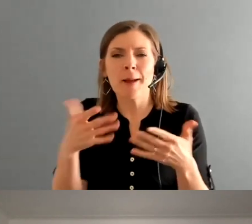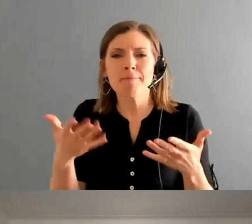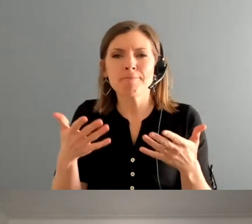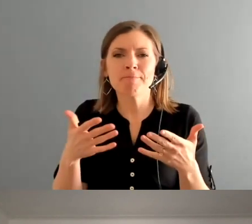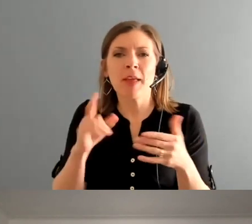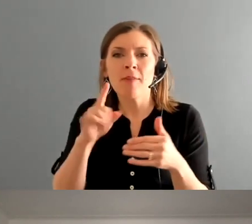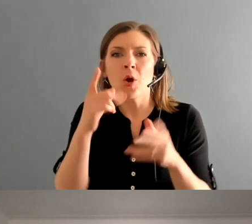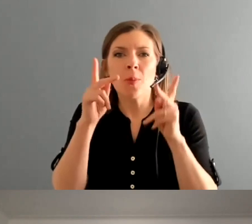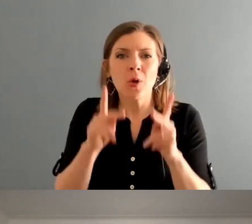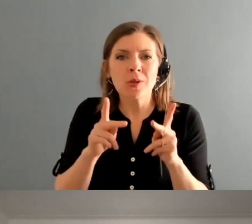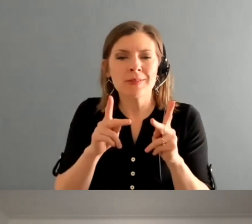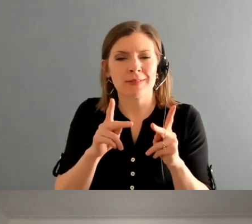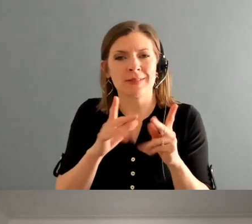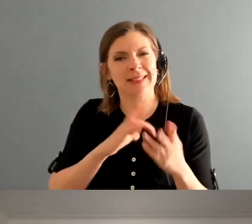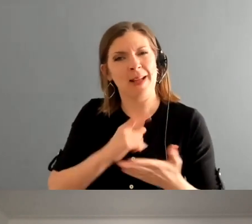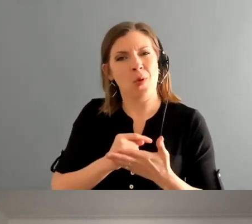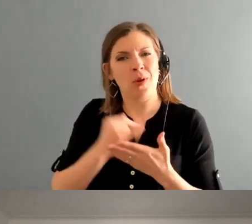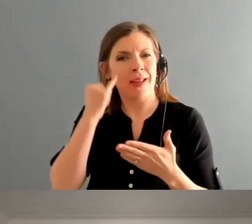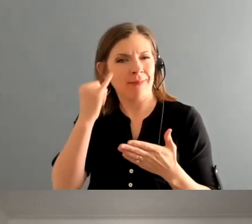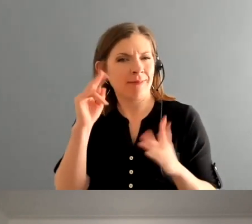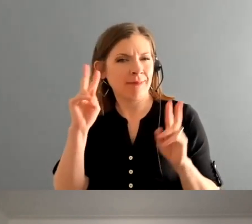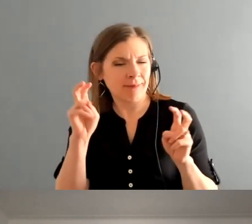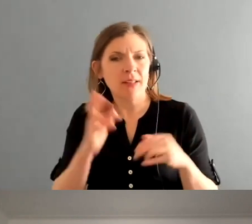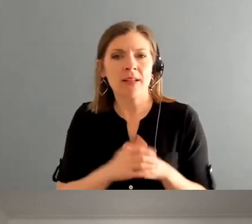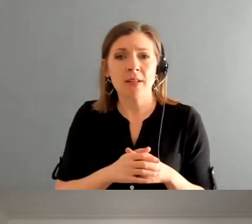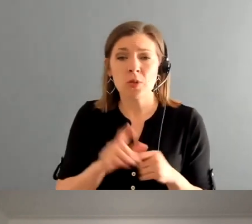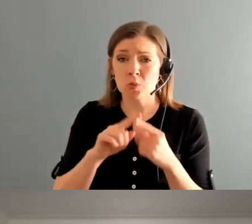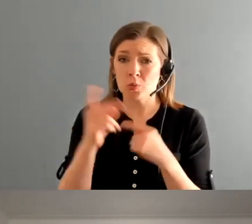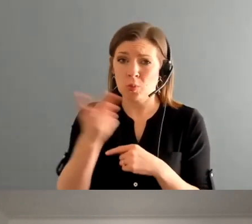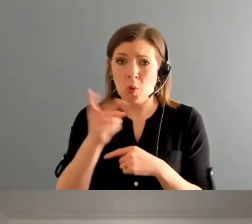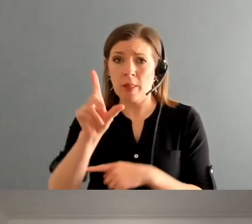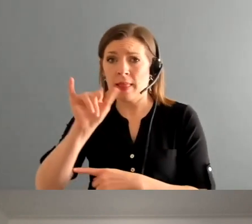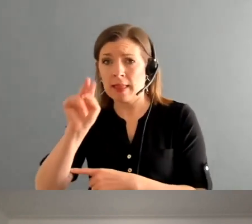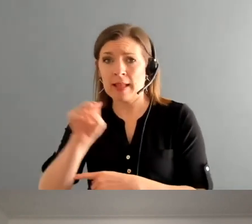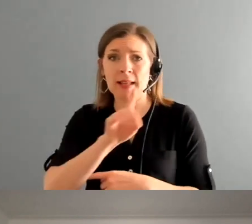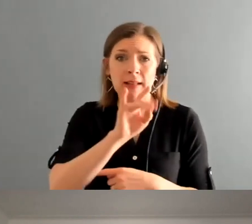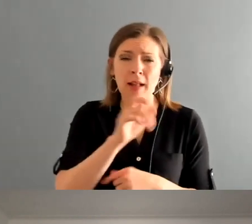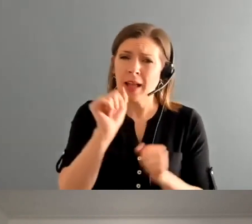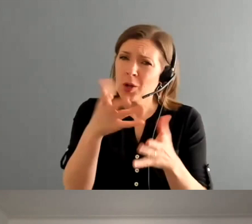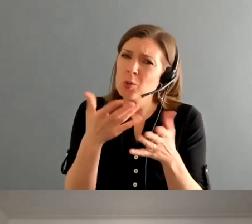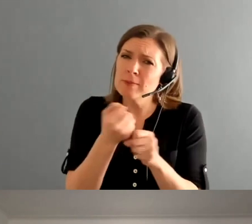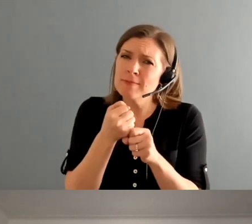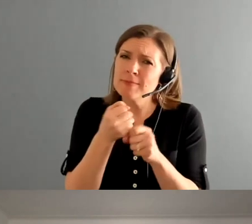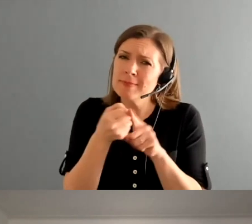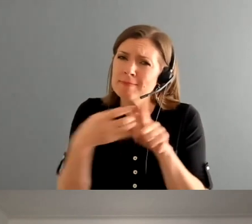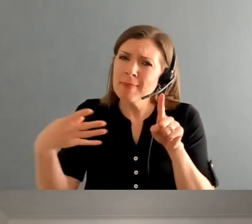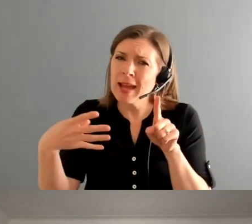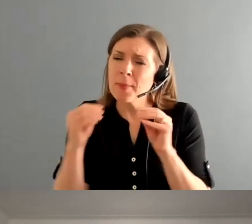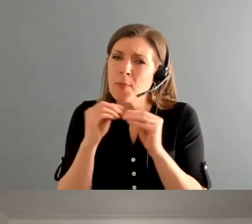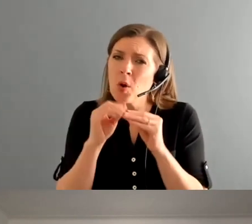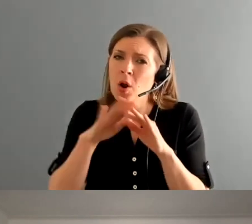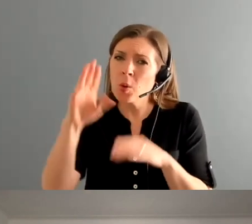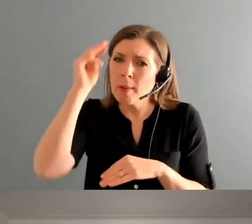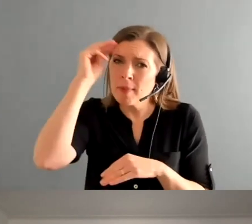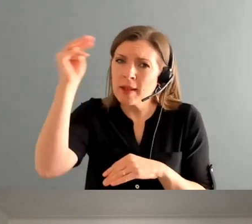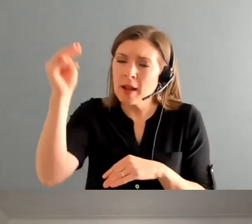first person testimonies, if you want. To you both, Lynn and Bill, can you expand a little bit more on your